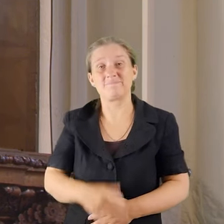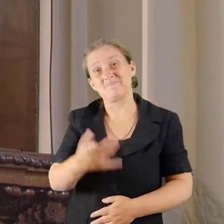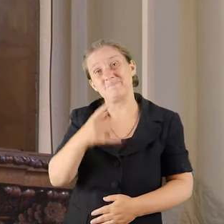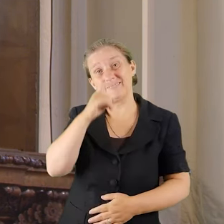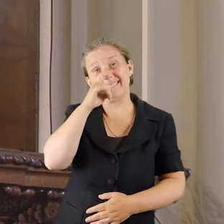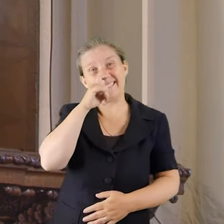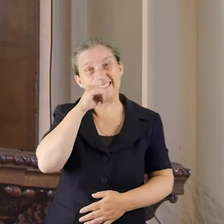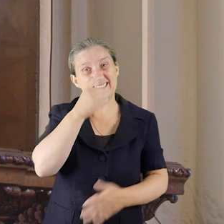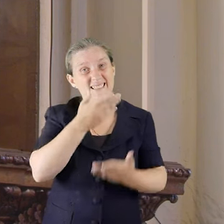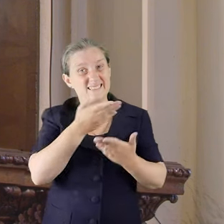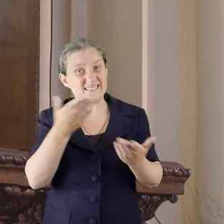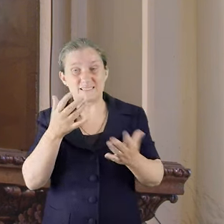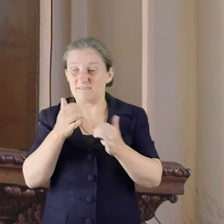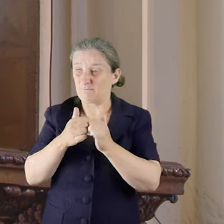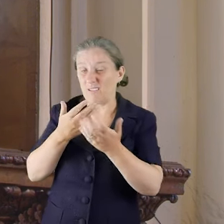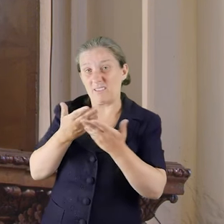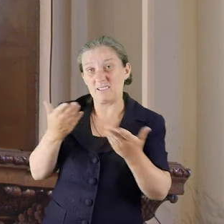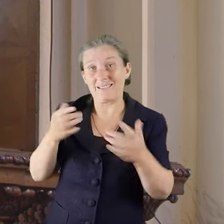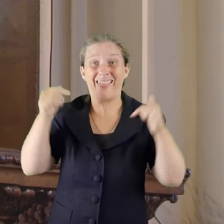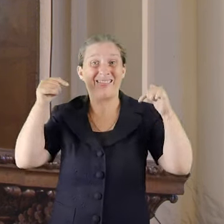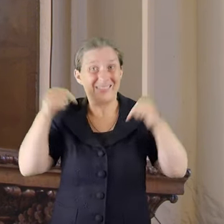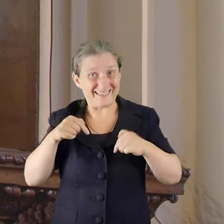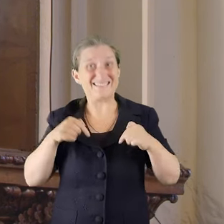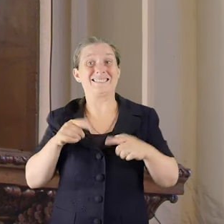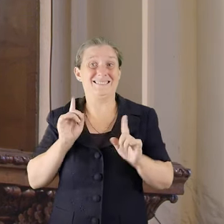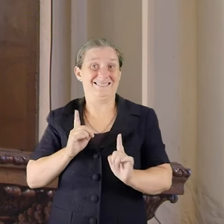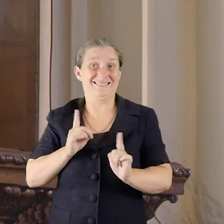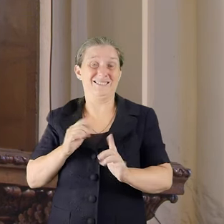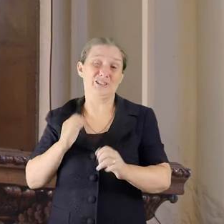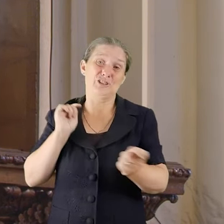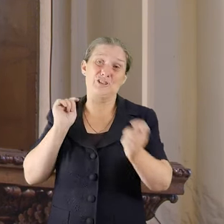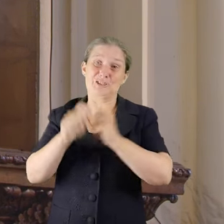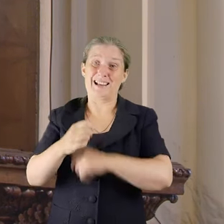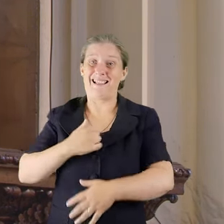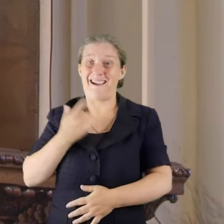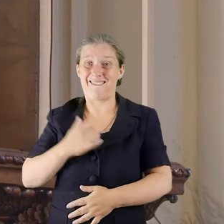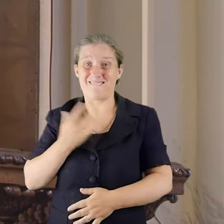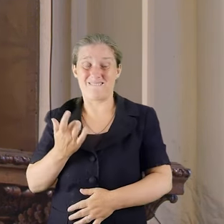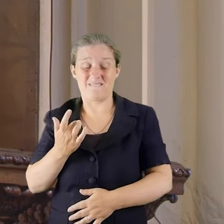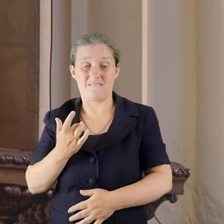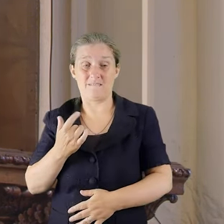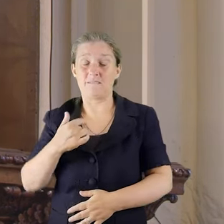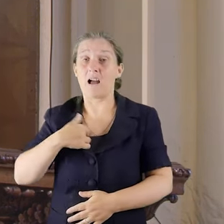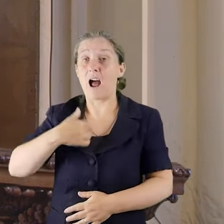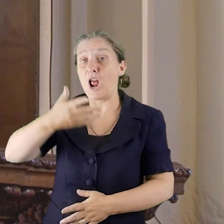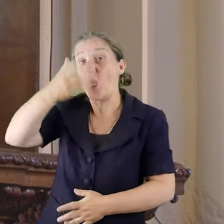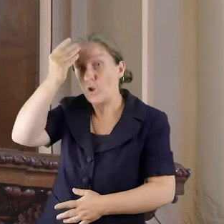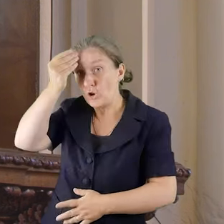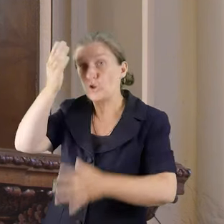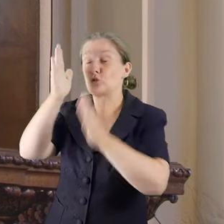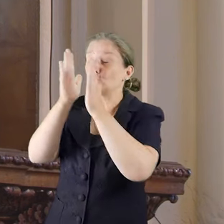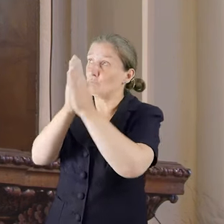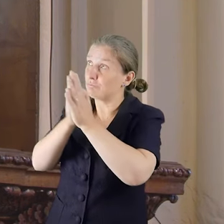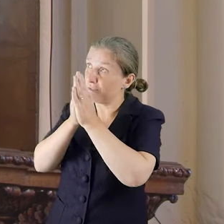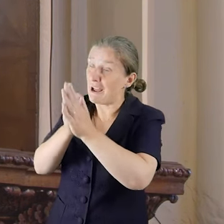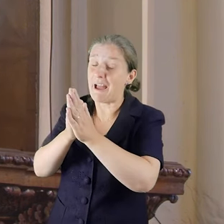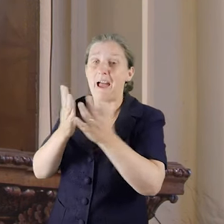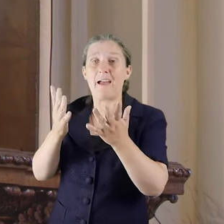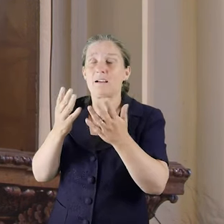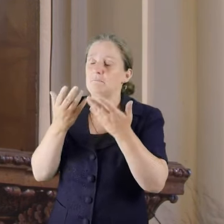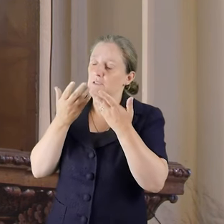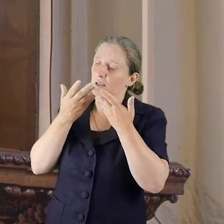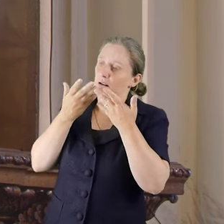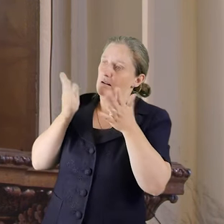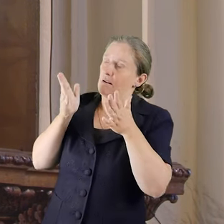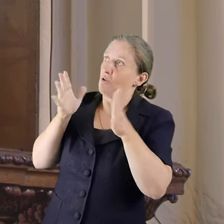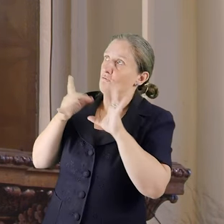Sisters and brothers, this changed my life. From it, I learned to pray. I opened myself to